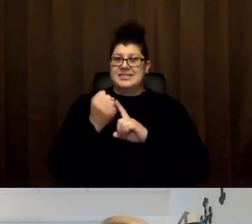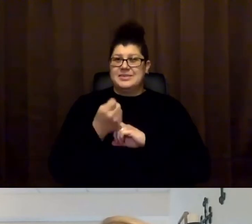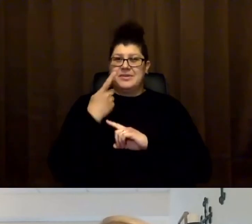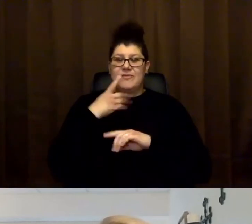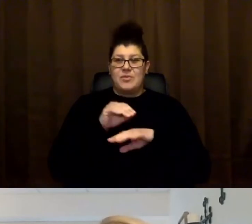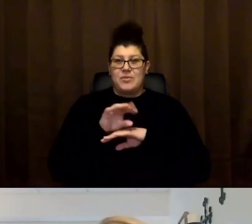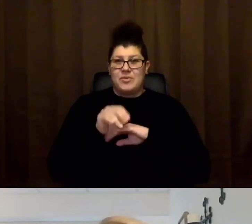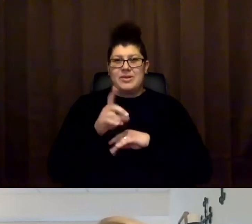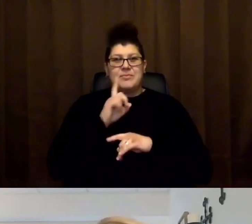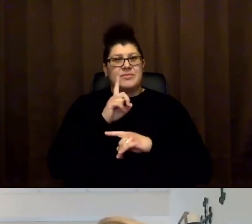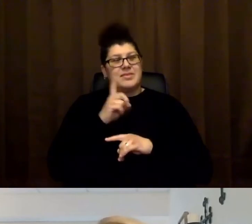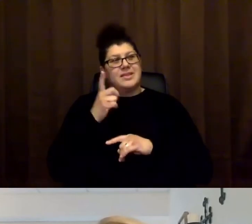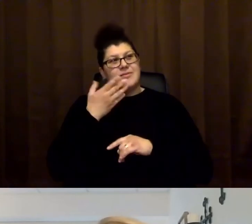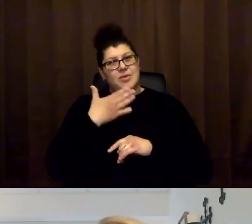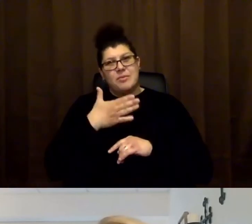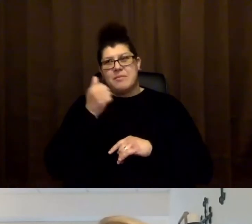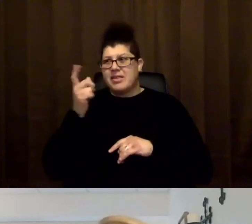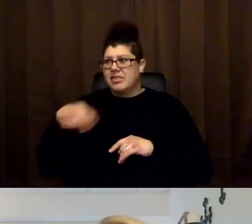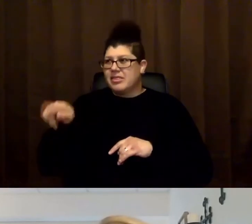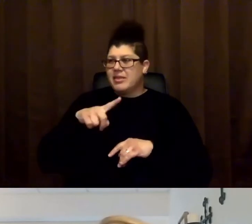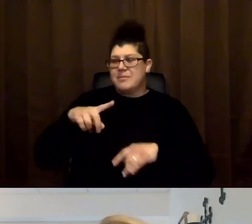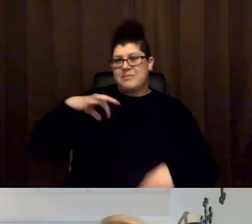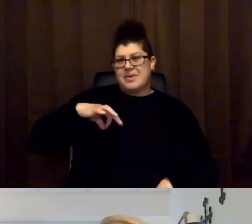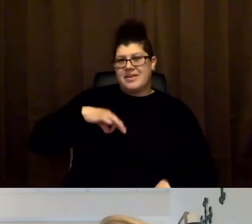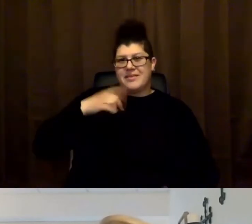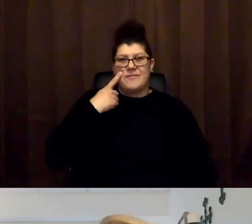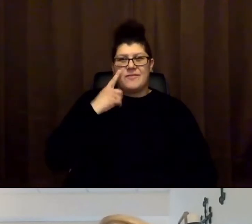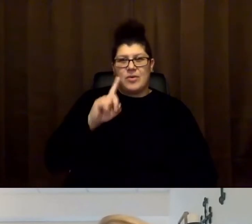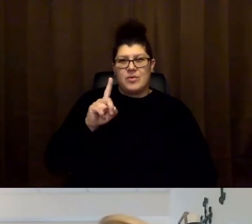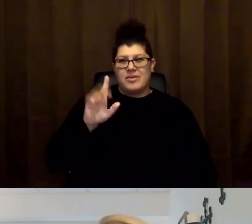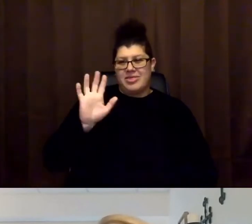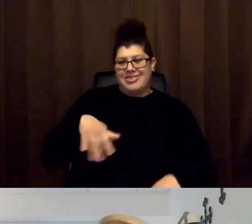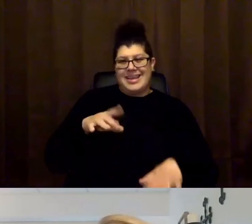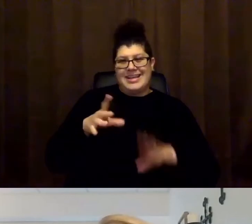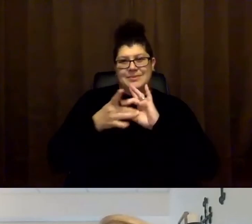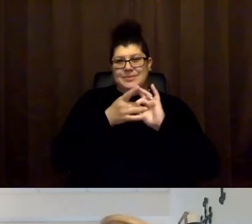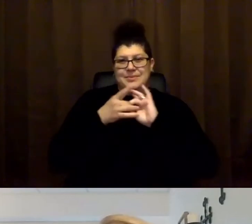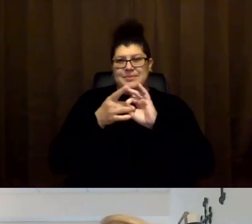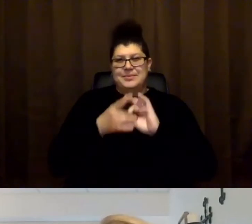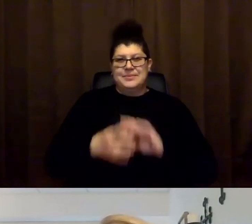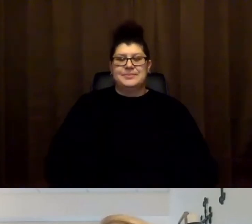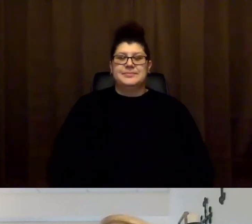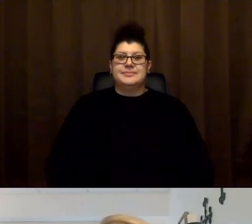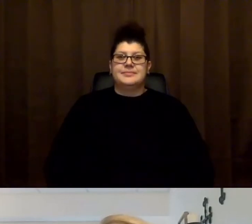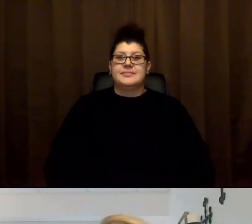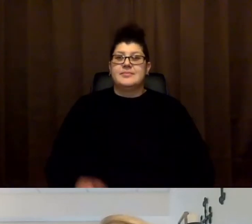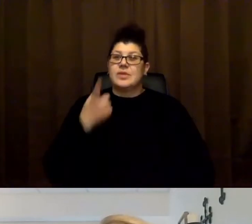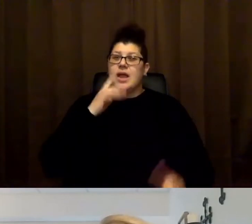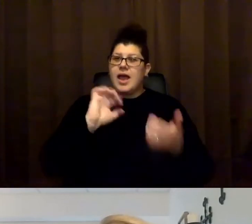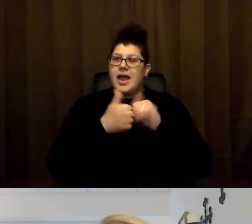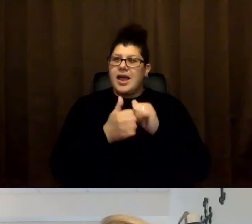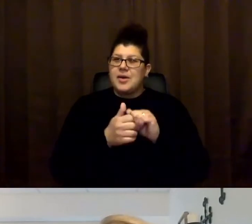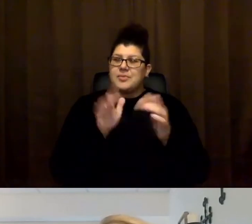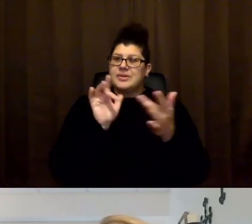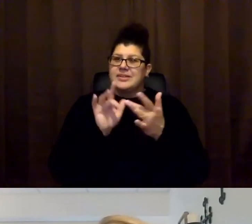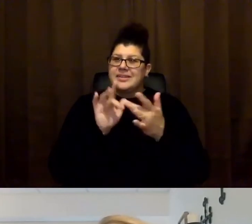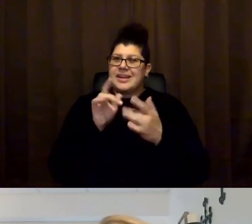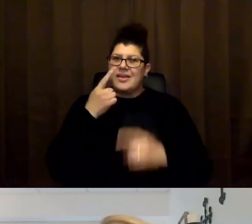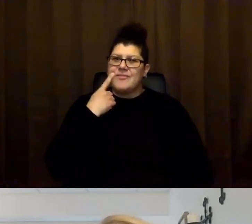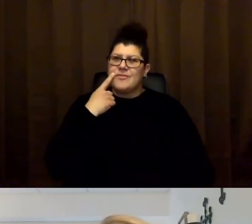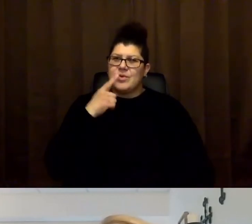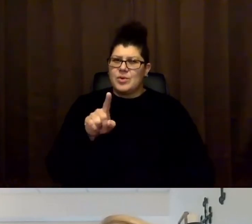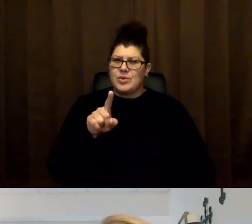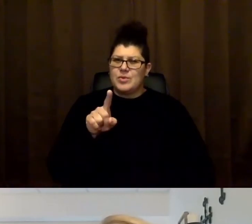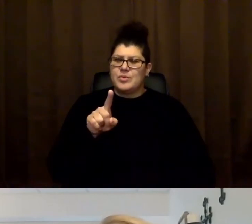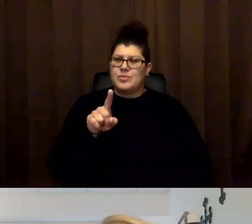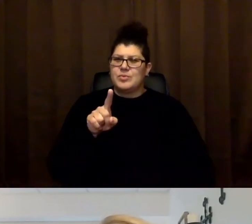to benefit from that counseling relationship. So what can you tell us, Jamie, about how people connect in with True North for